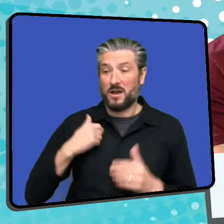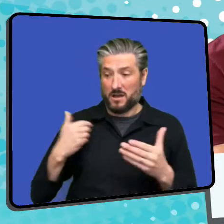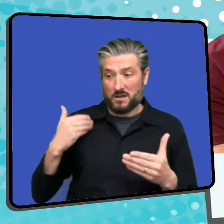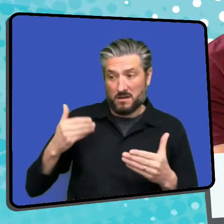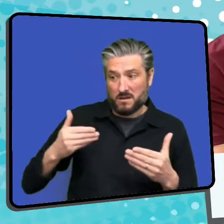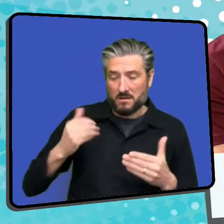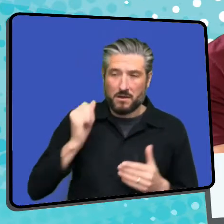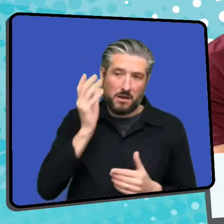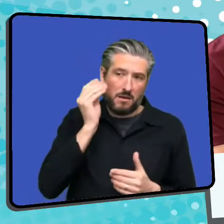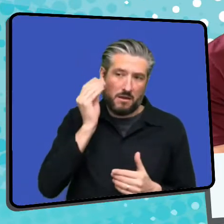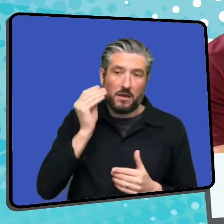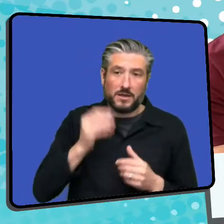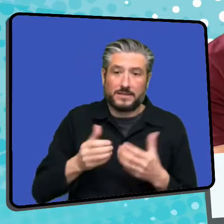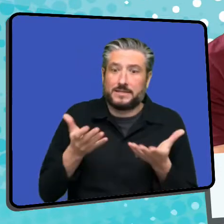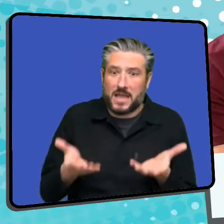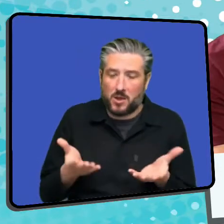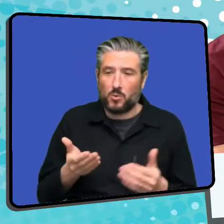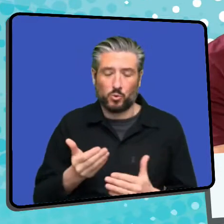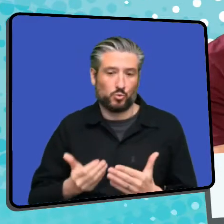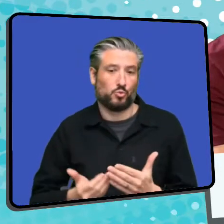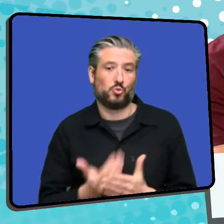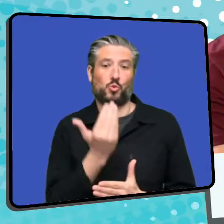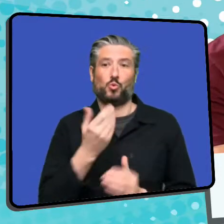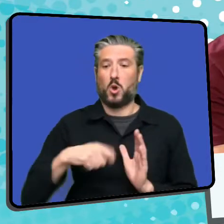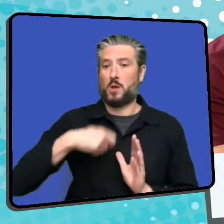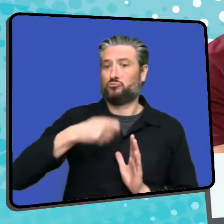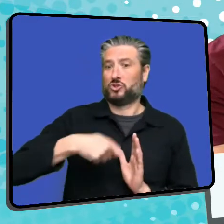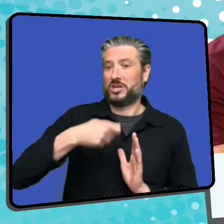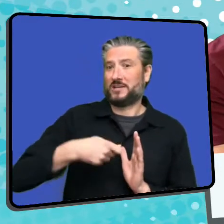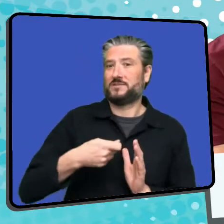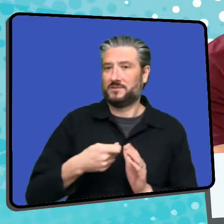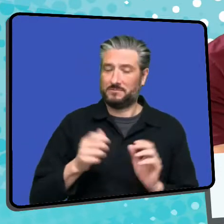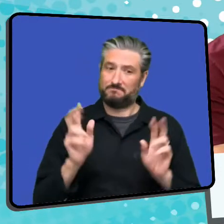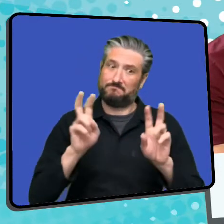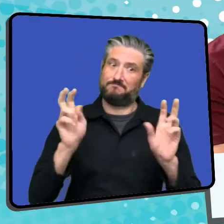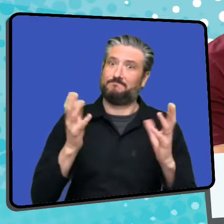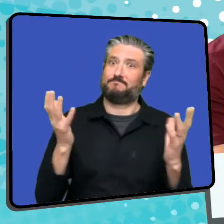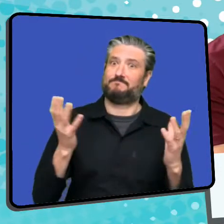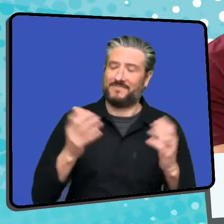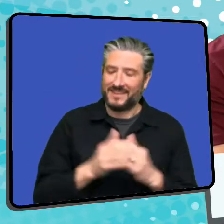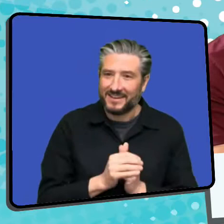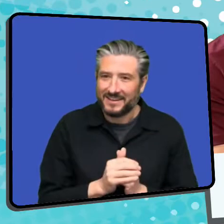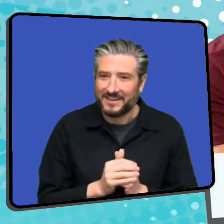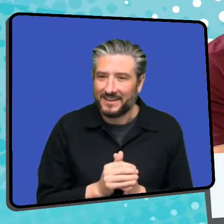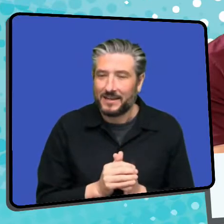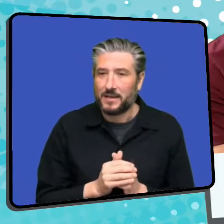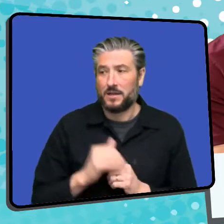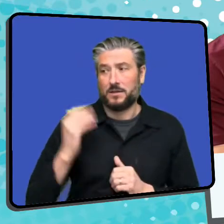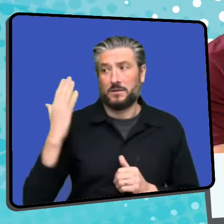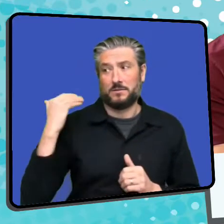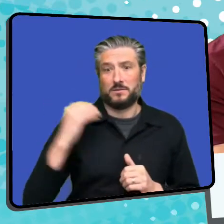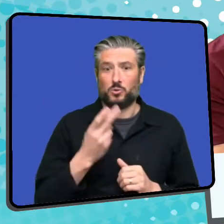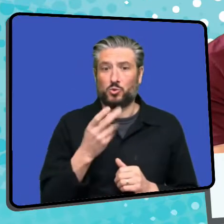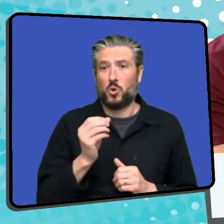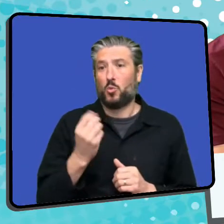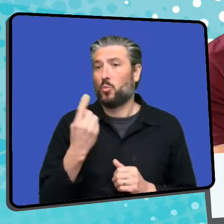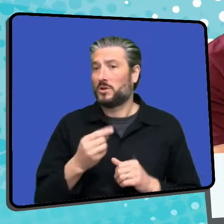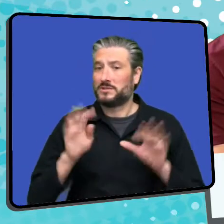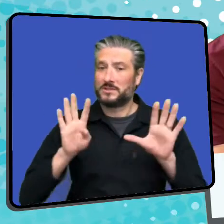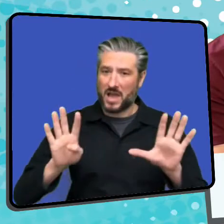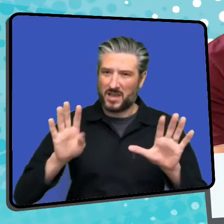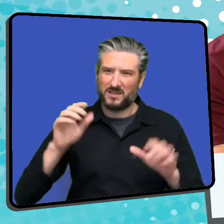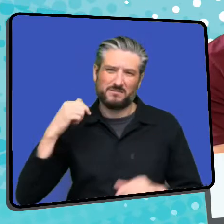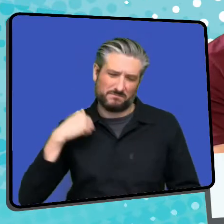project called What Do They Think? And since 2019, I've been nominated as a Microsoft MVP for